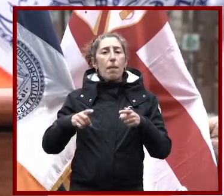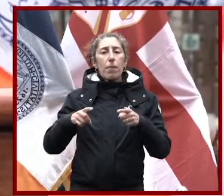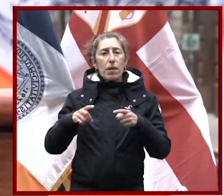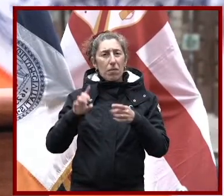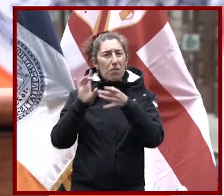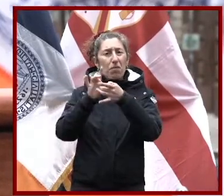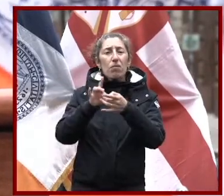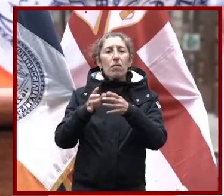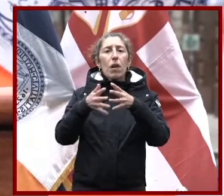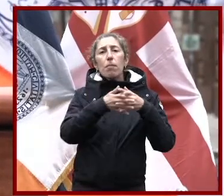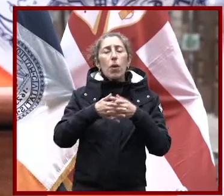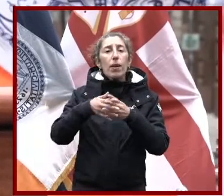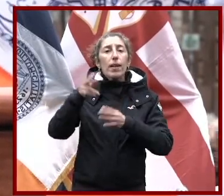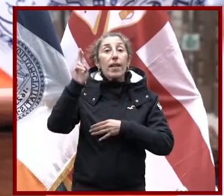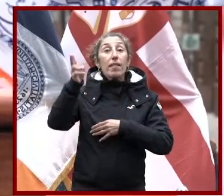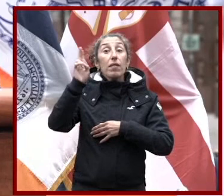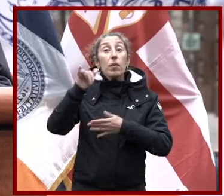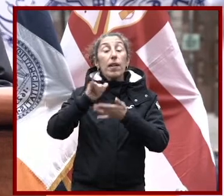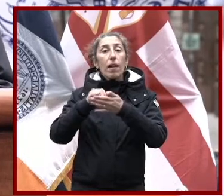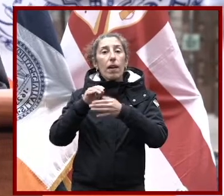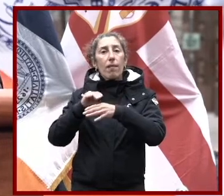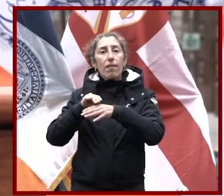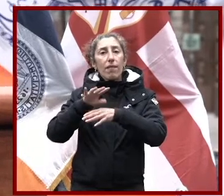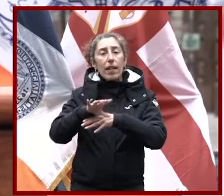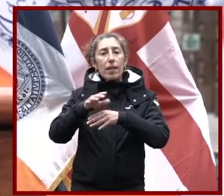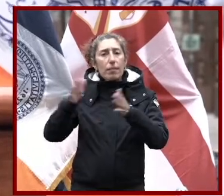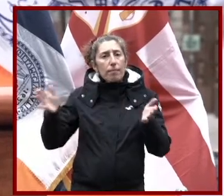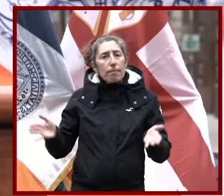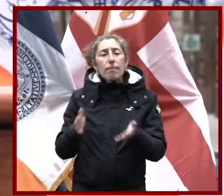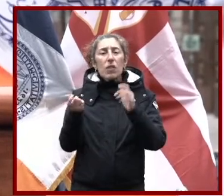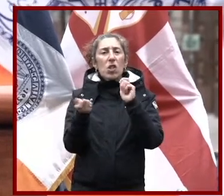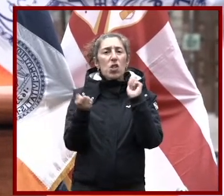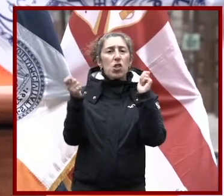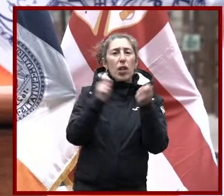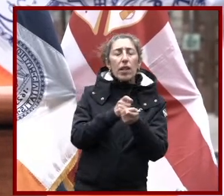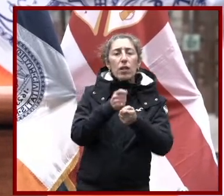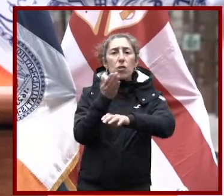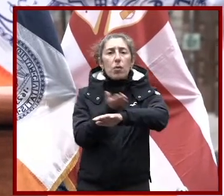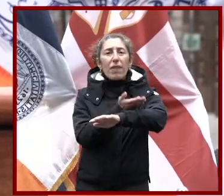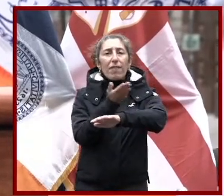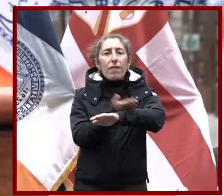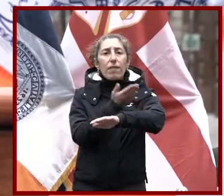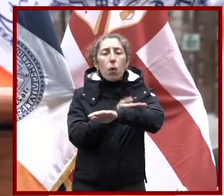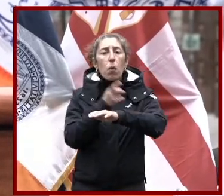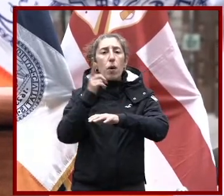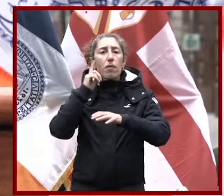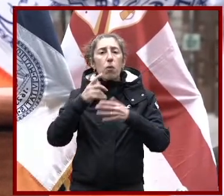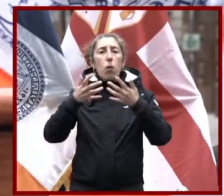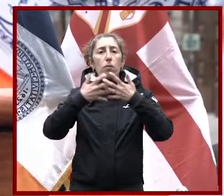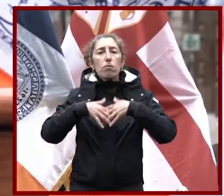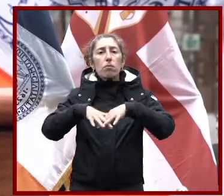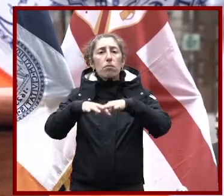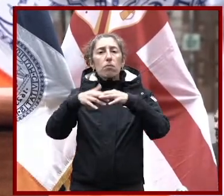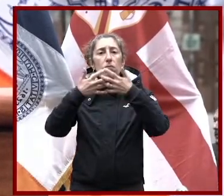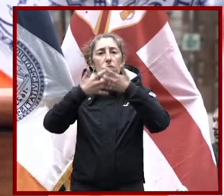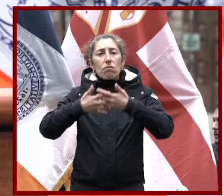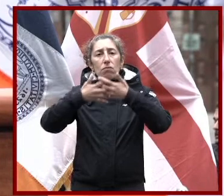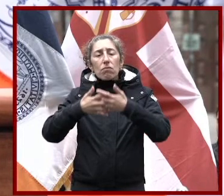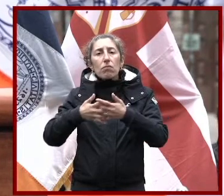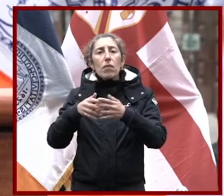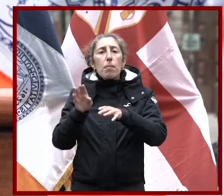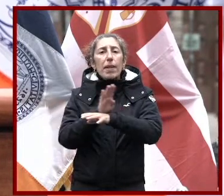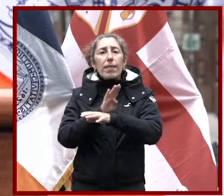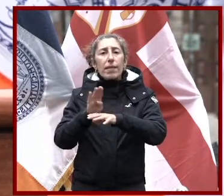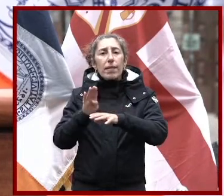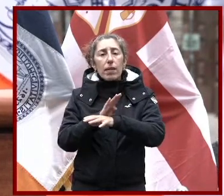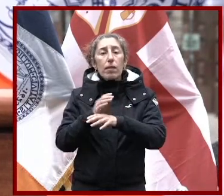and reform, but also because the victims of the Triangle Shirtwaist factory fire were largely immigrants from the Italian